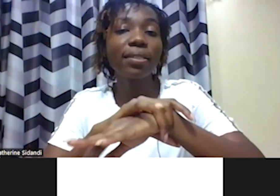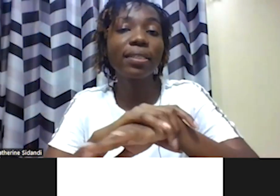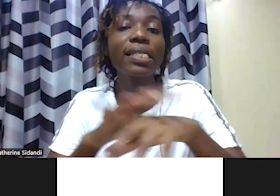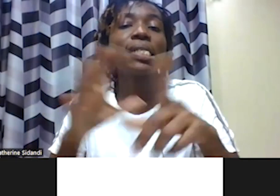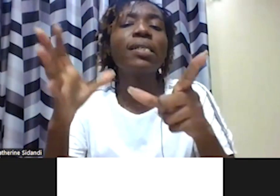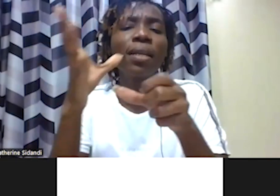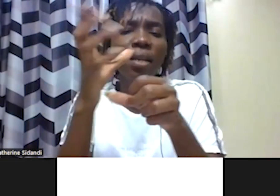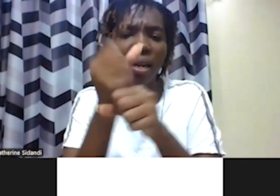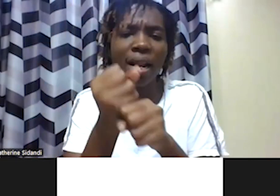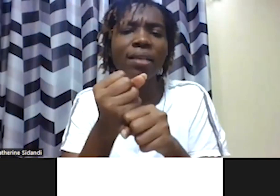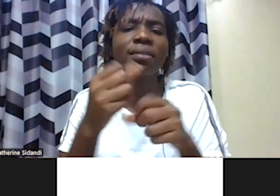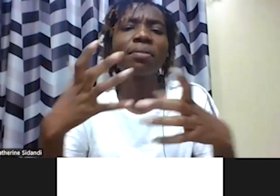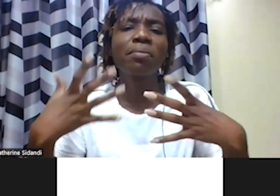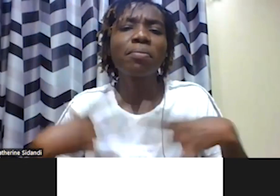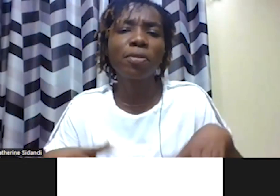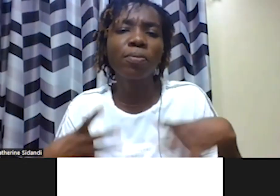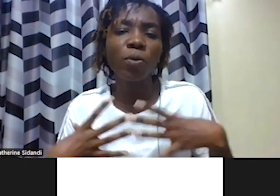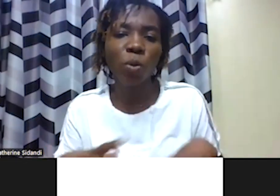trustworthy people